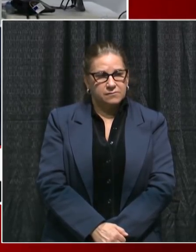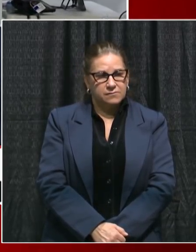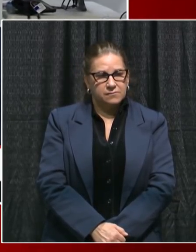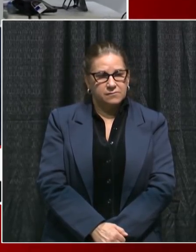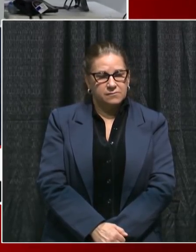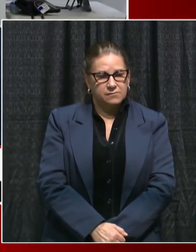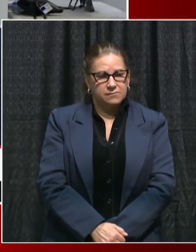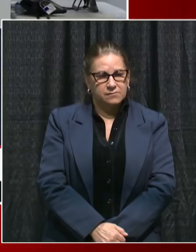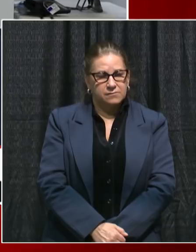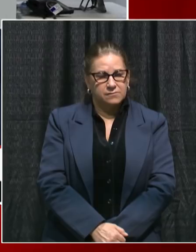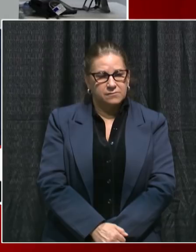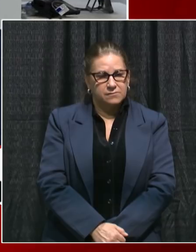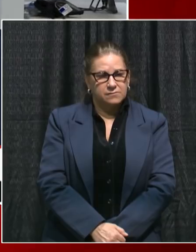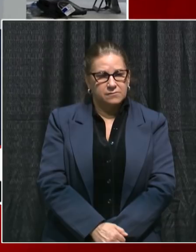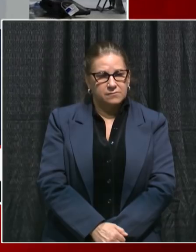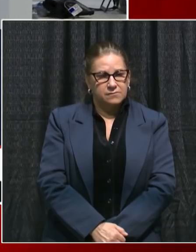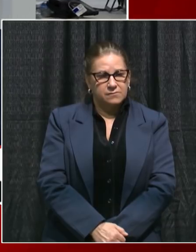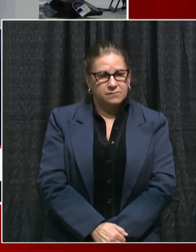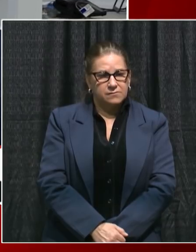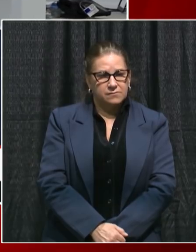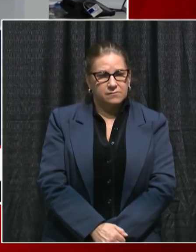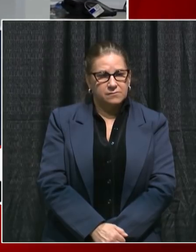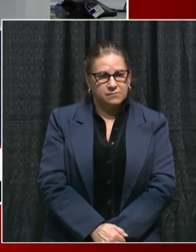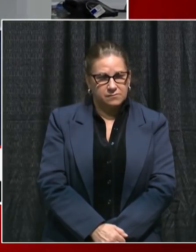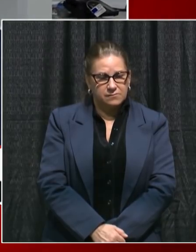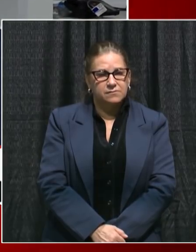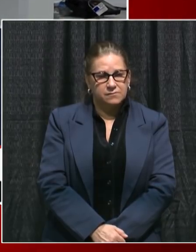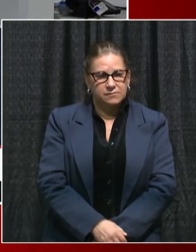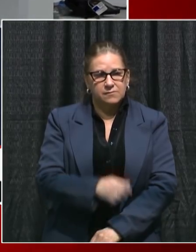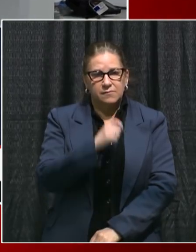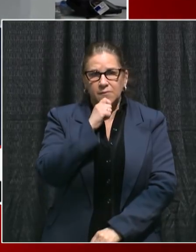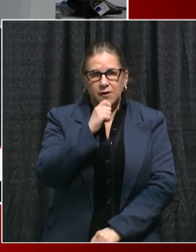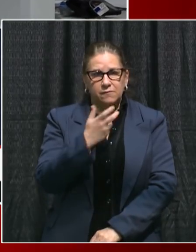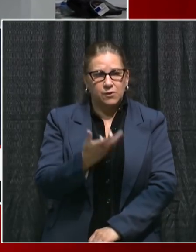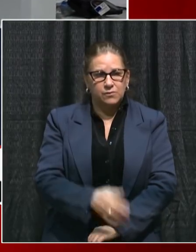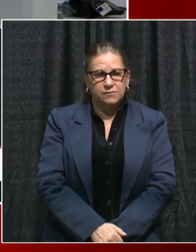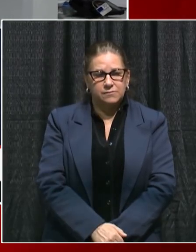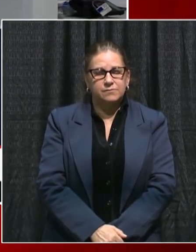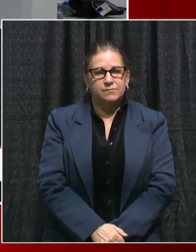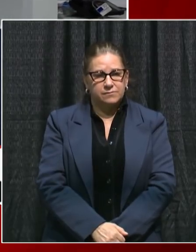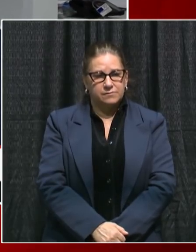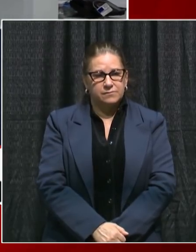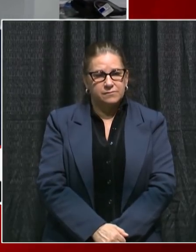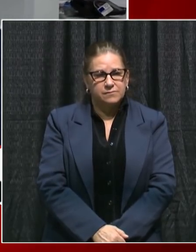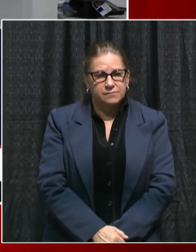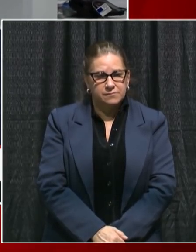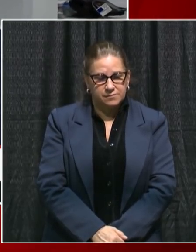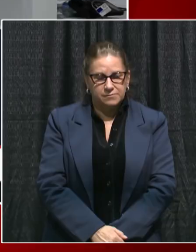it for myself and provide a response. Any other questions? Yes.